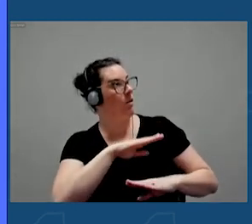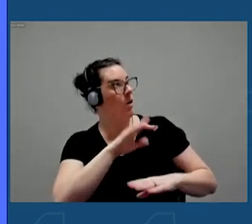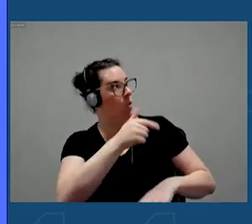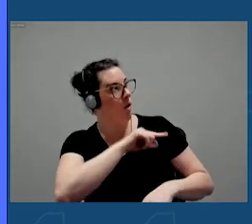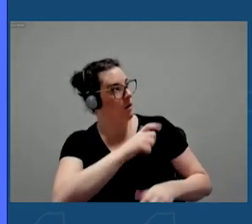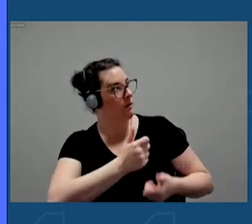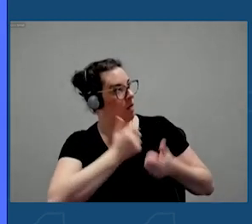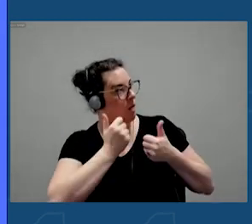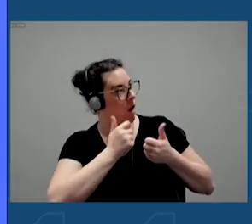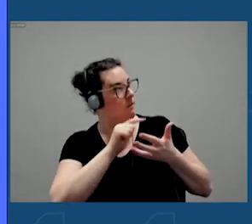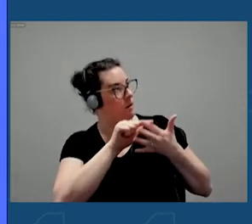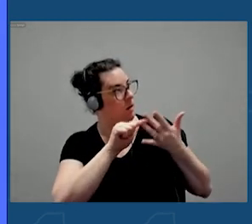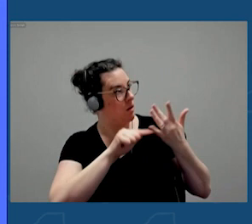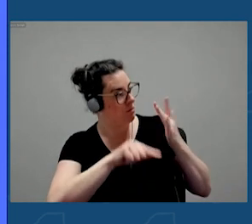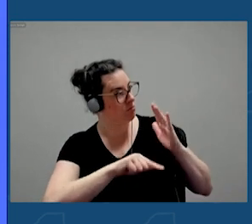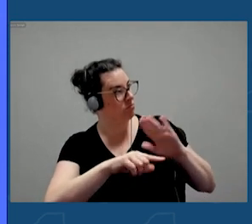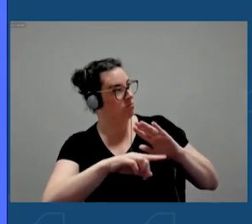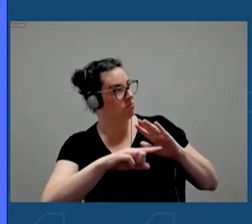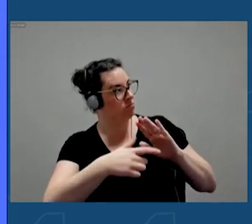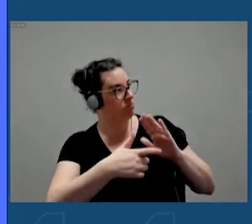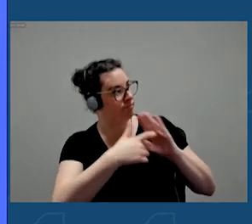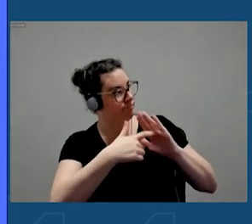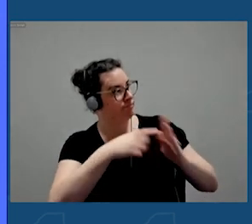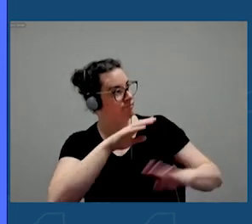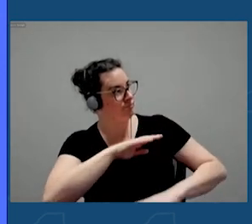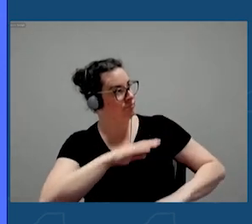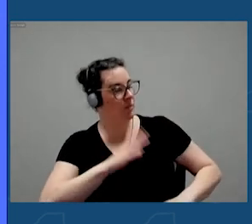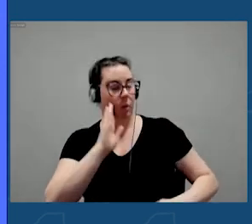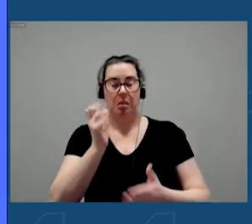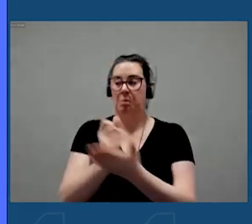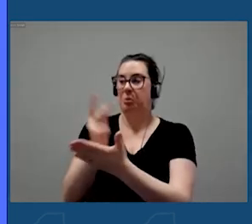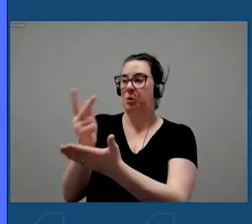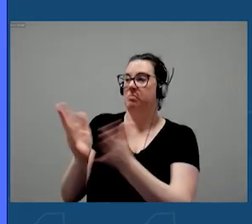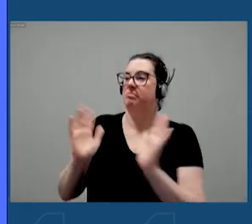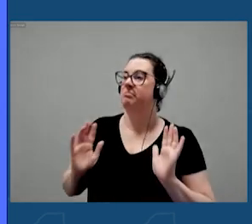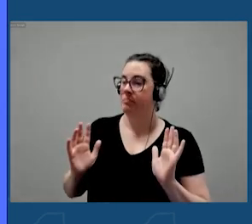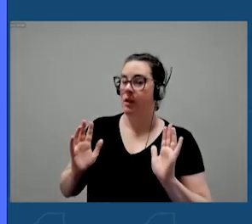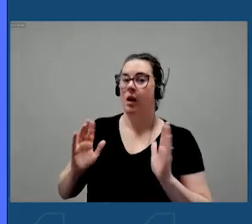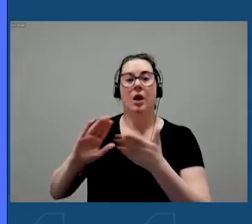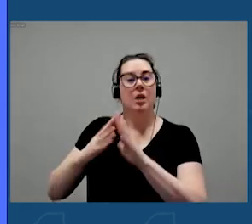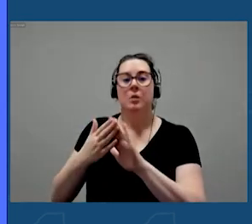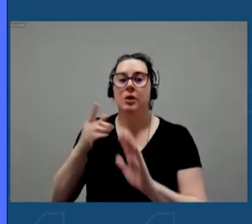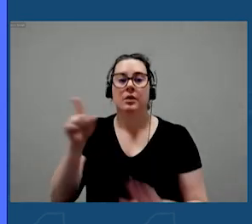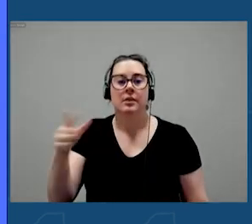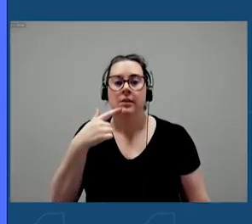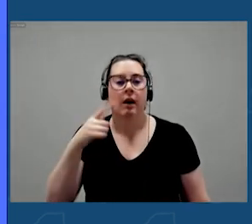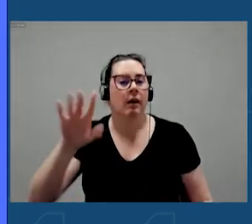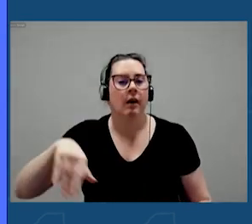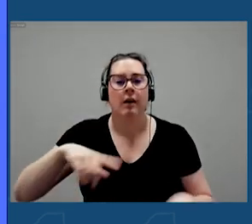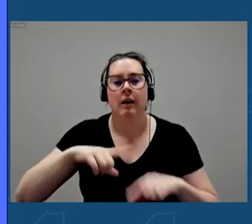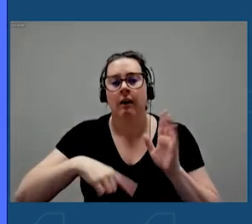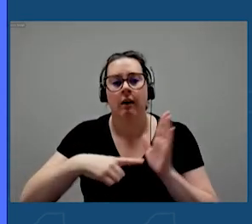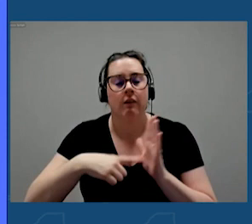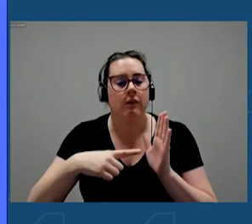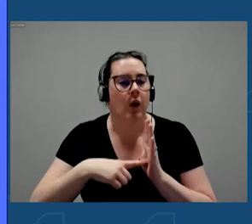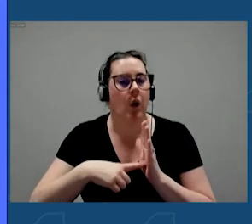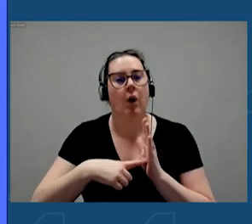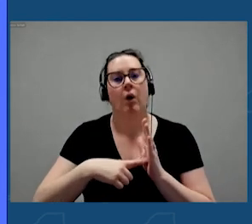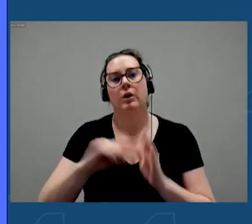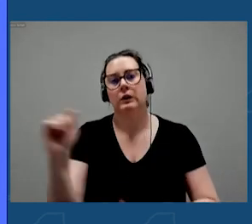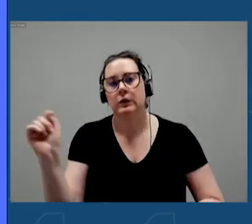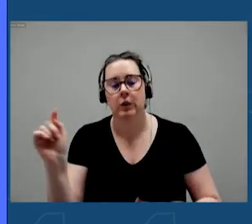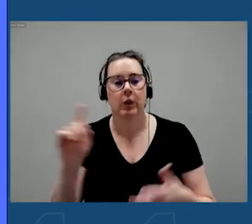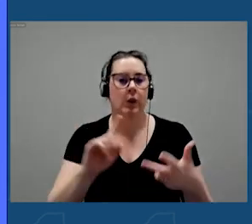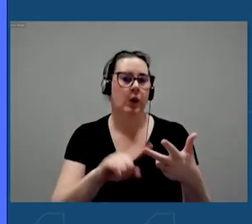other benchmarks we're going to have, then we're going to approve it for you. And the communities that say, well, we can't afford the sewers and the roads and the schools